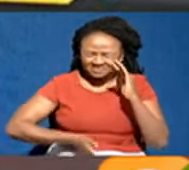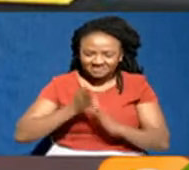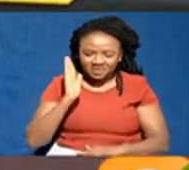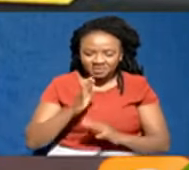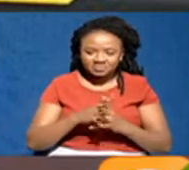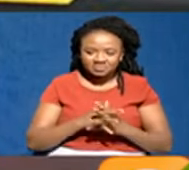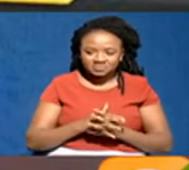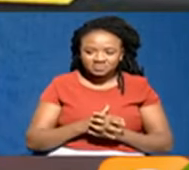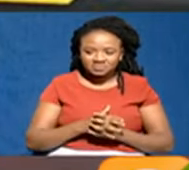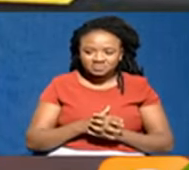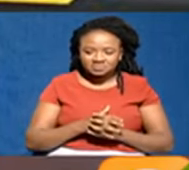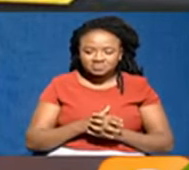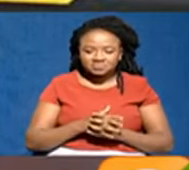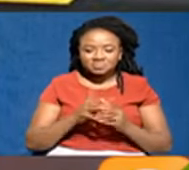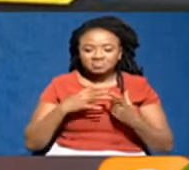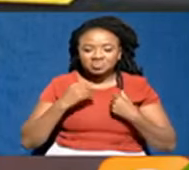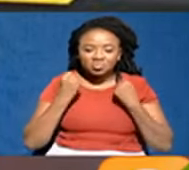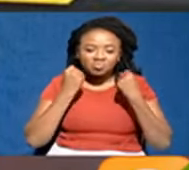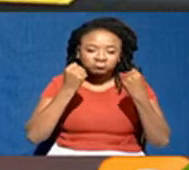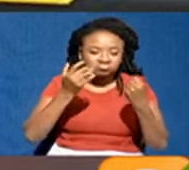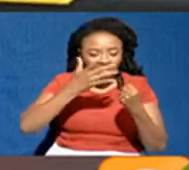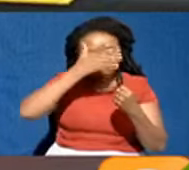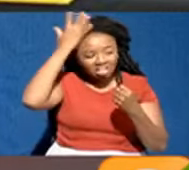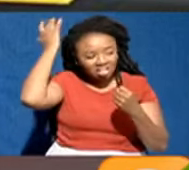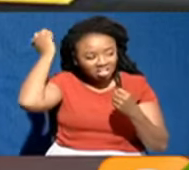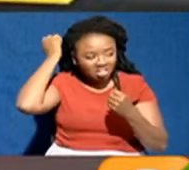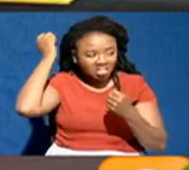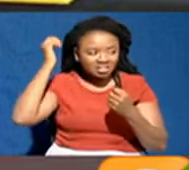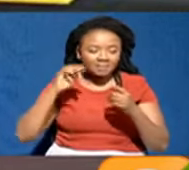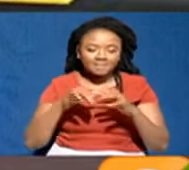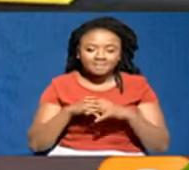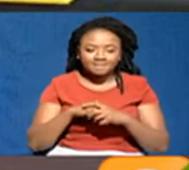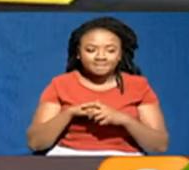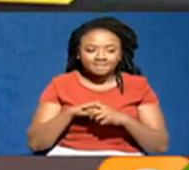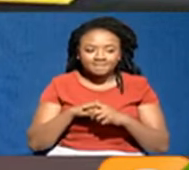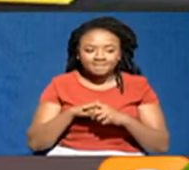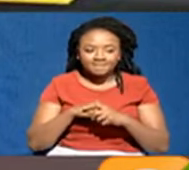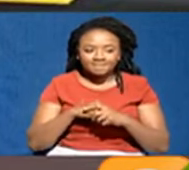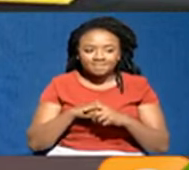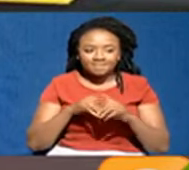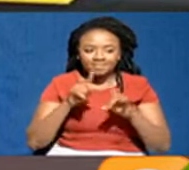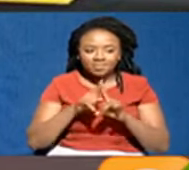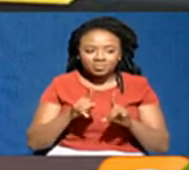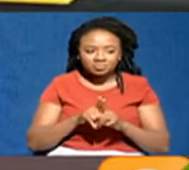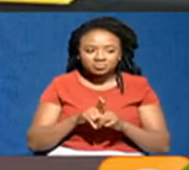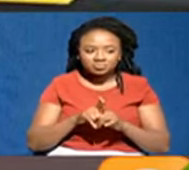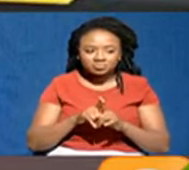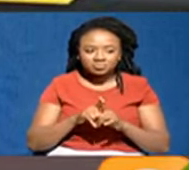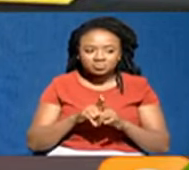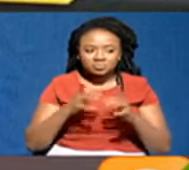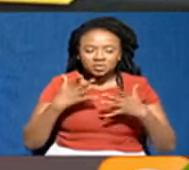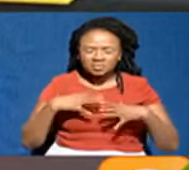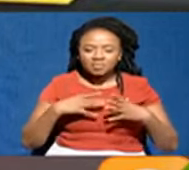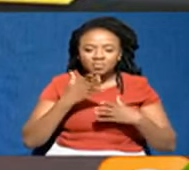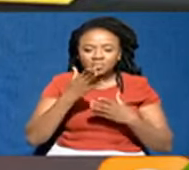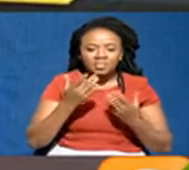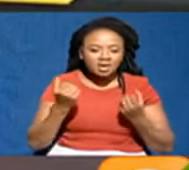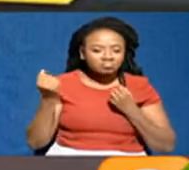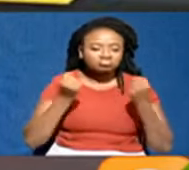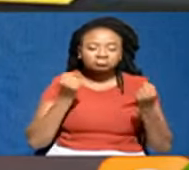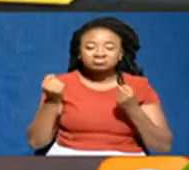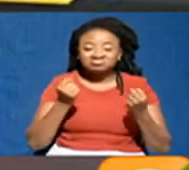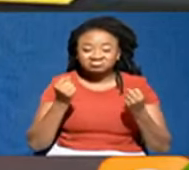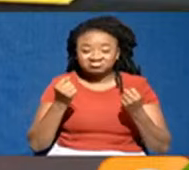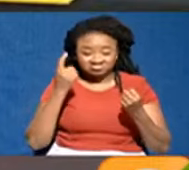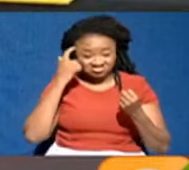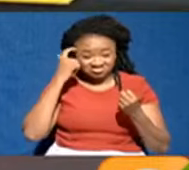The issue of drunk driving. There's also the aspect of how are people on the road, especially the drivers. Are